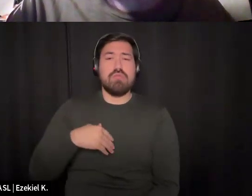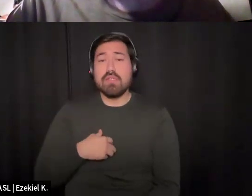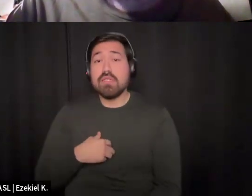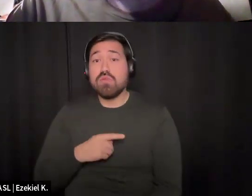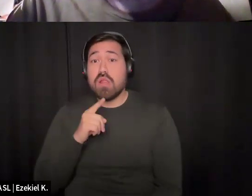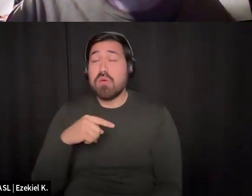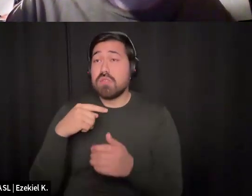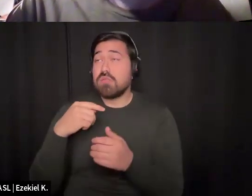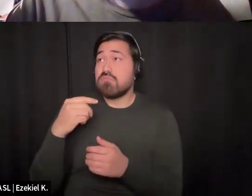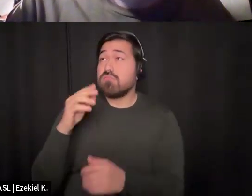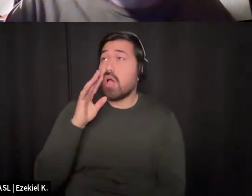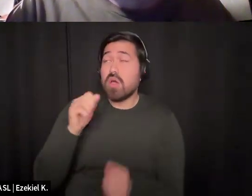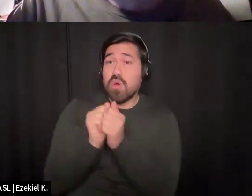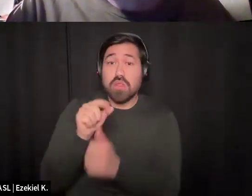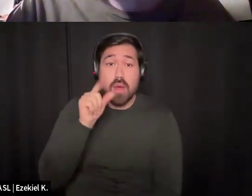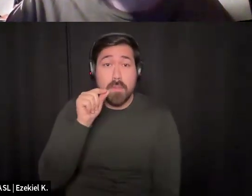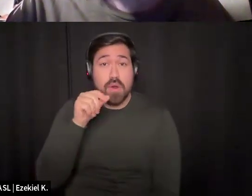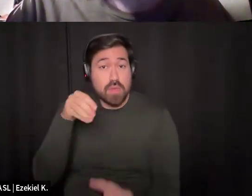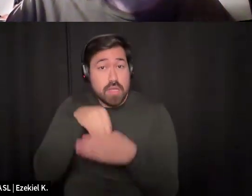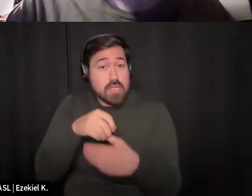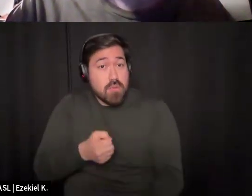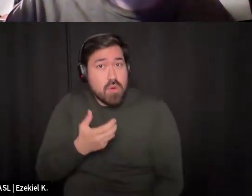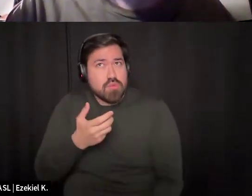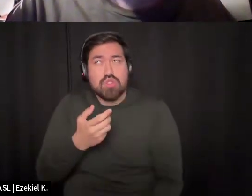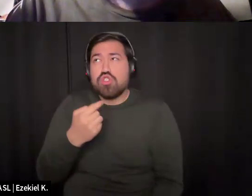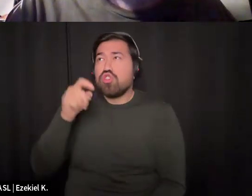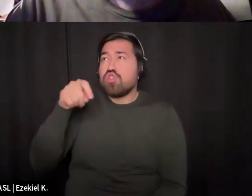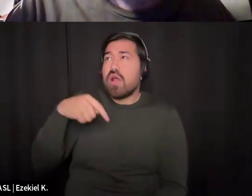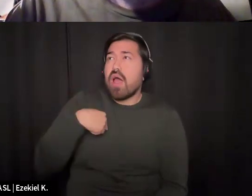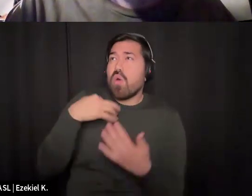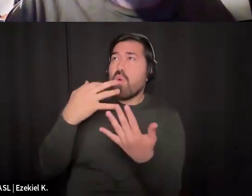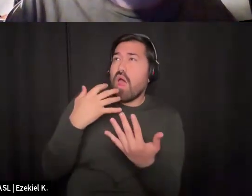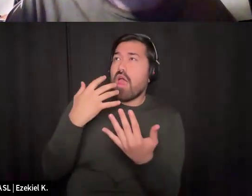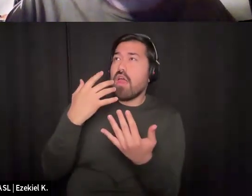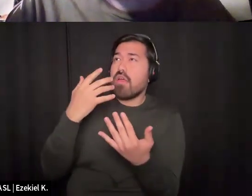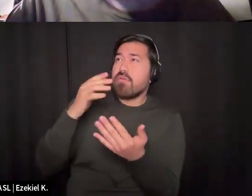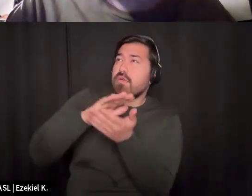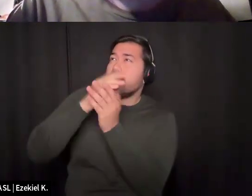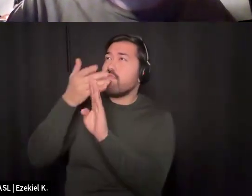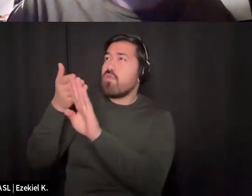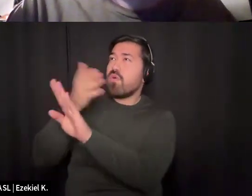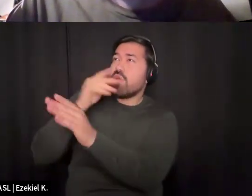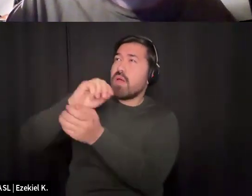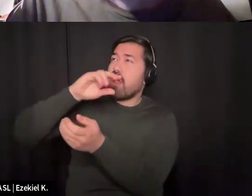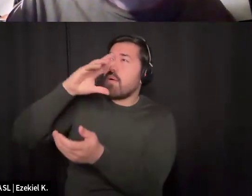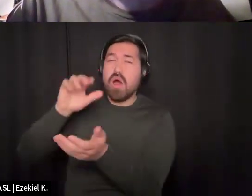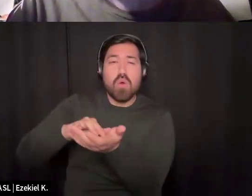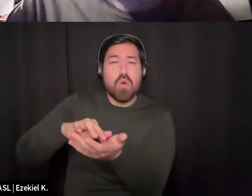to a bird in his poem, and he said, "Should I wait for you to be a rarity before I notice your